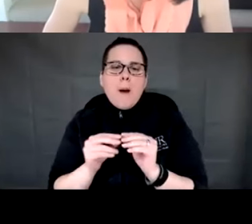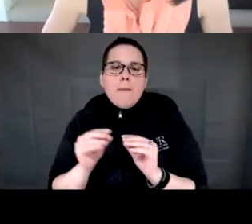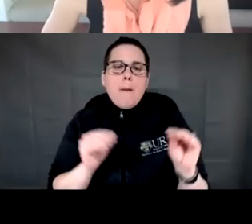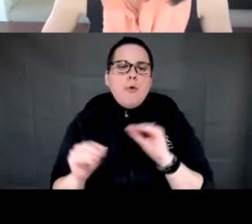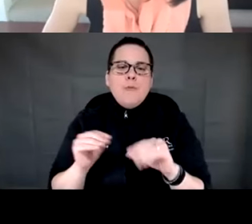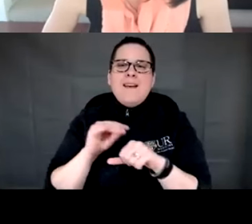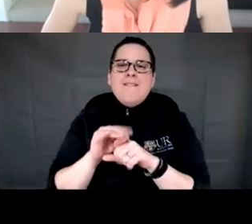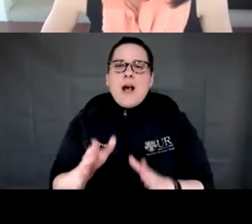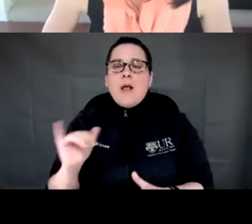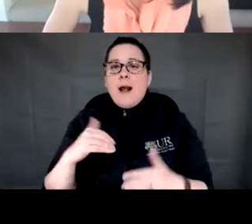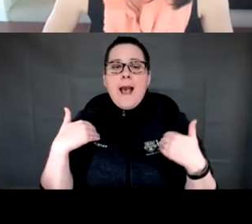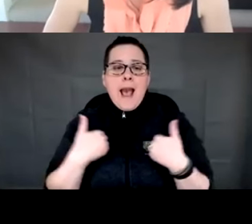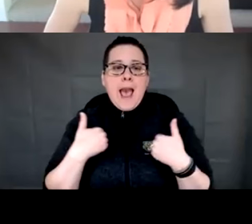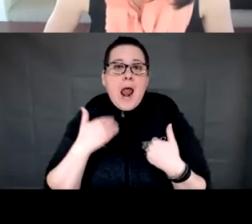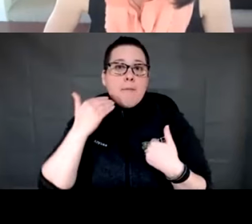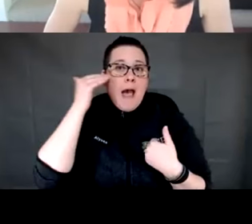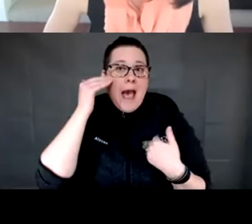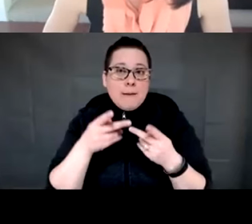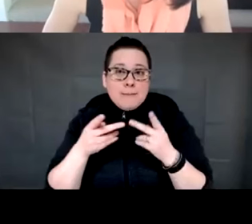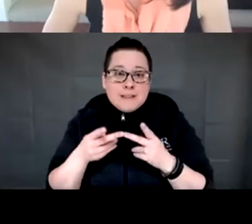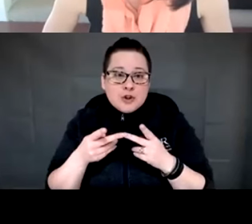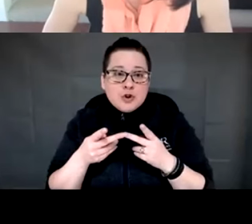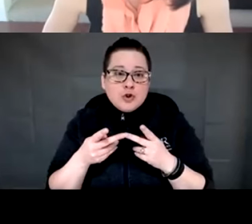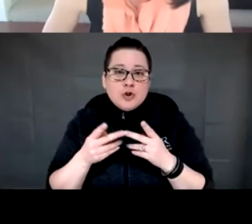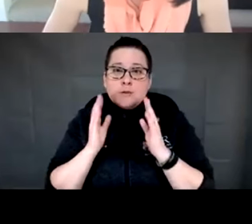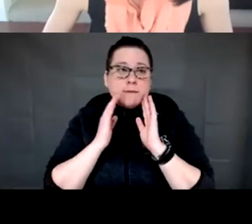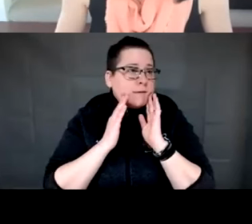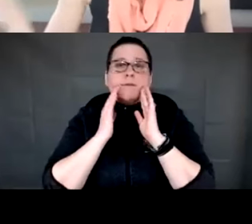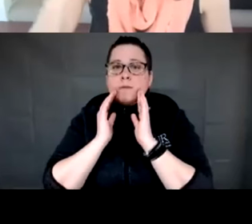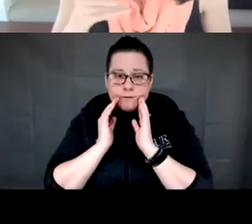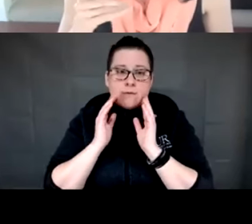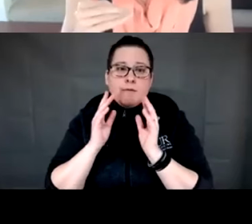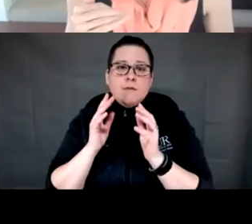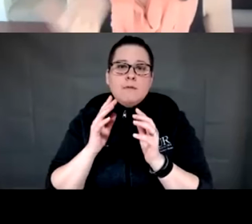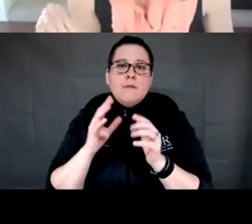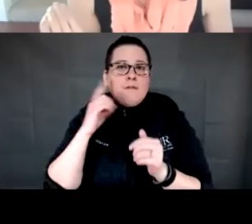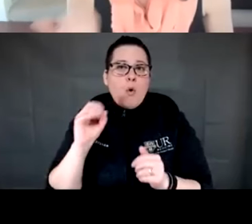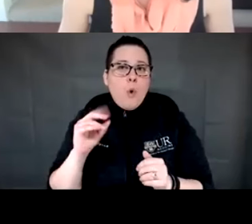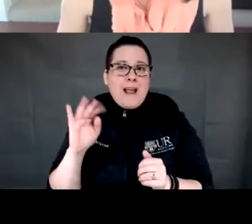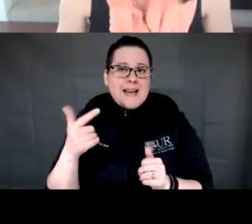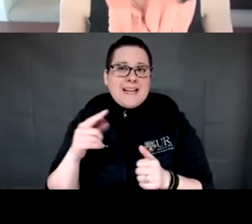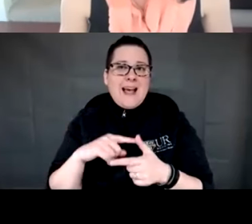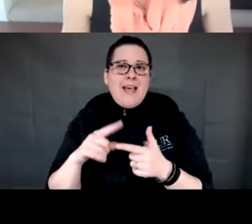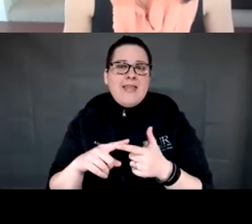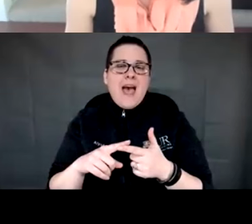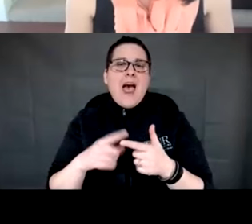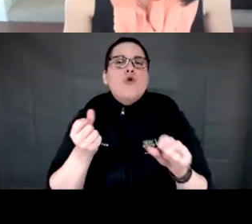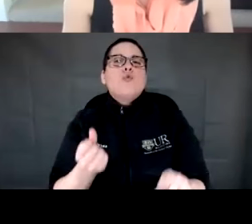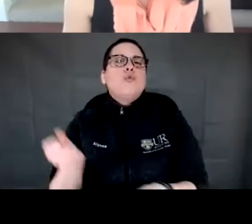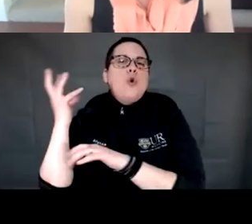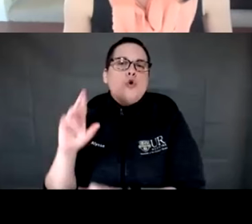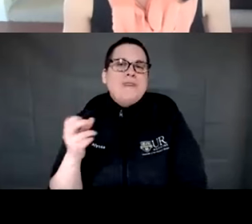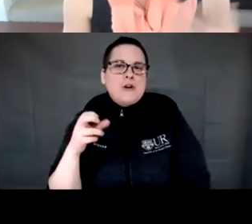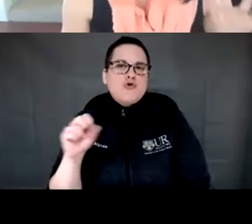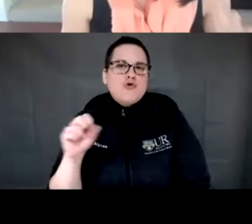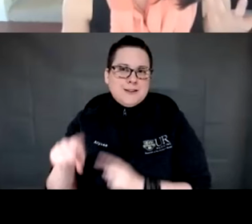effectors, like the animal's head position, in an orienting task, and then kind of regress that out, for instance, when you're interpreting the neural data, so